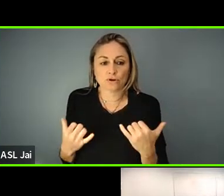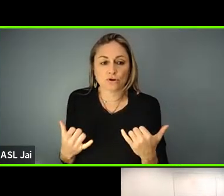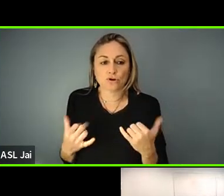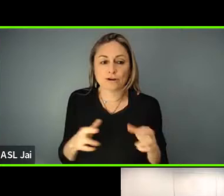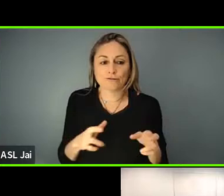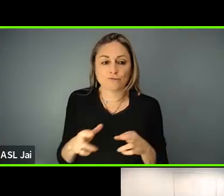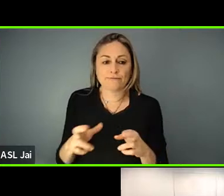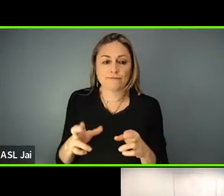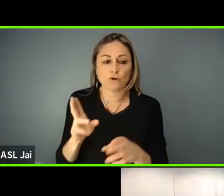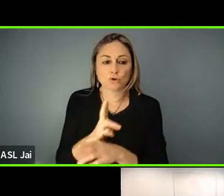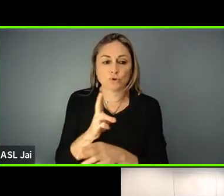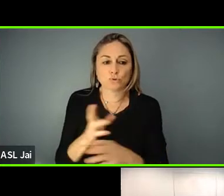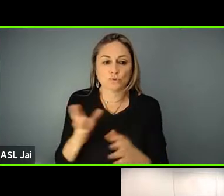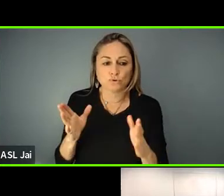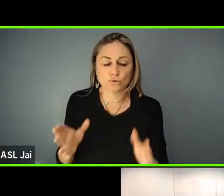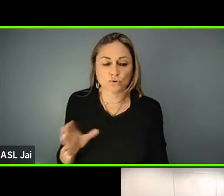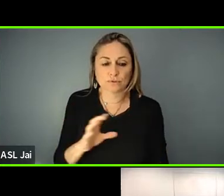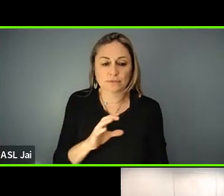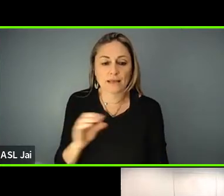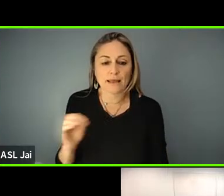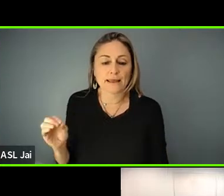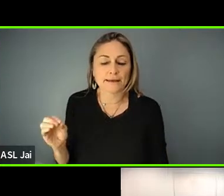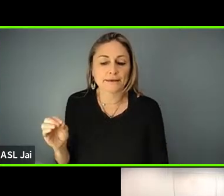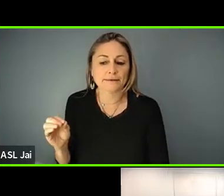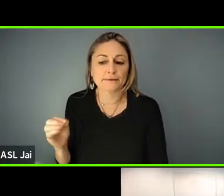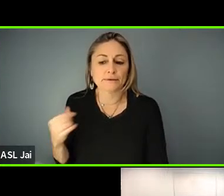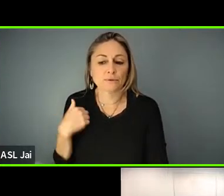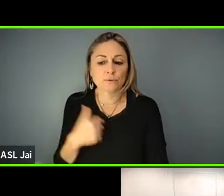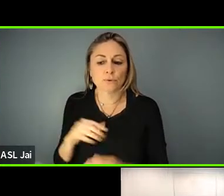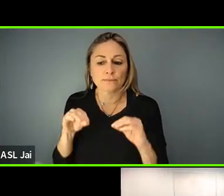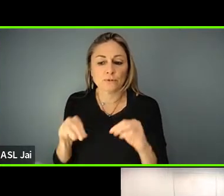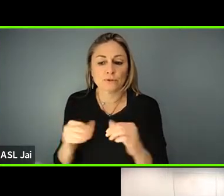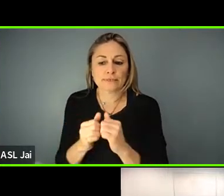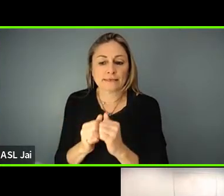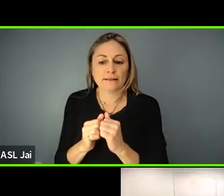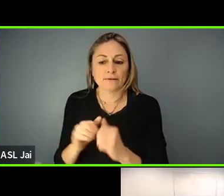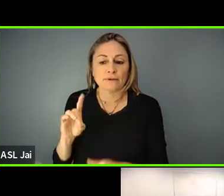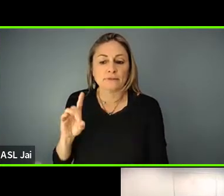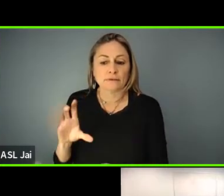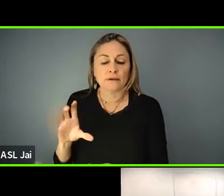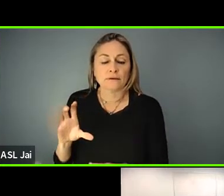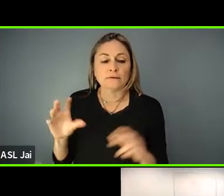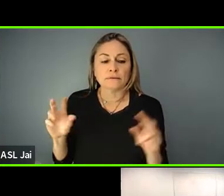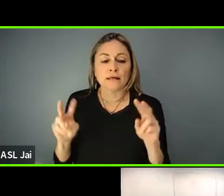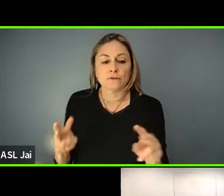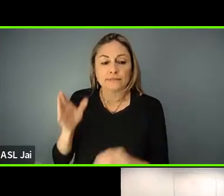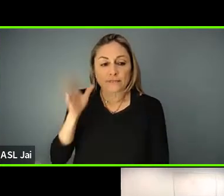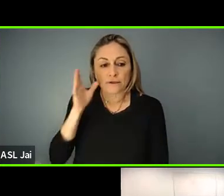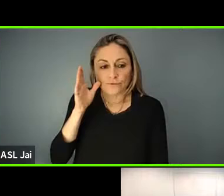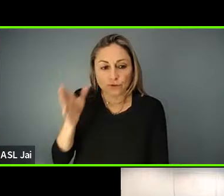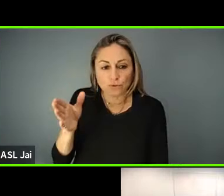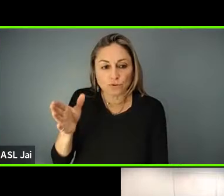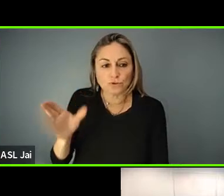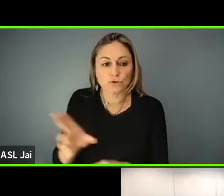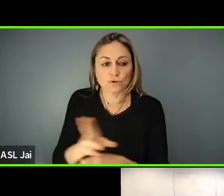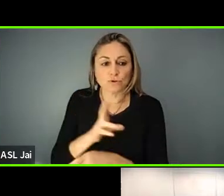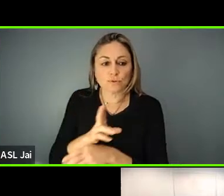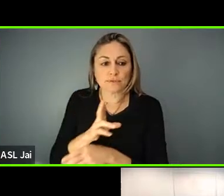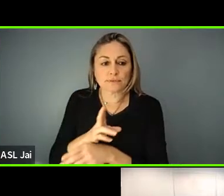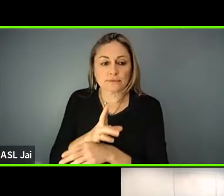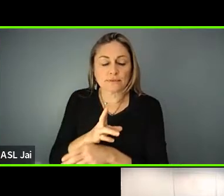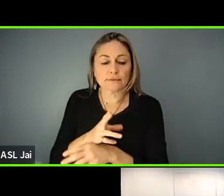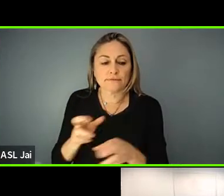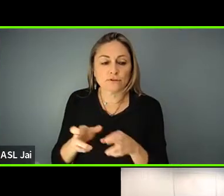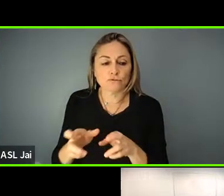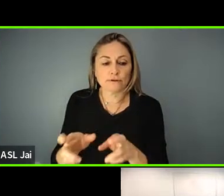users, and we've put together a document that looks at future uses of the